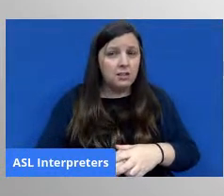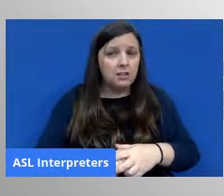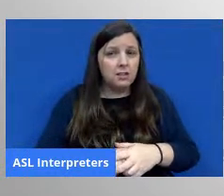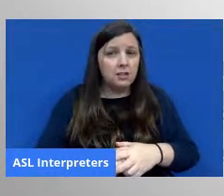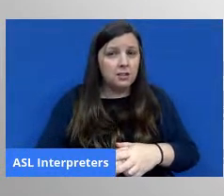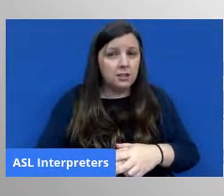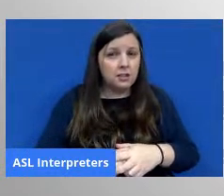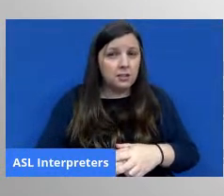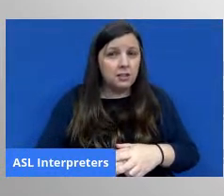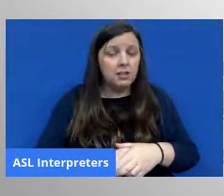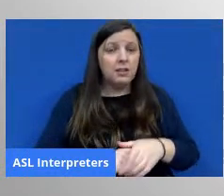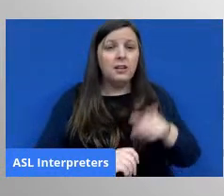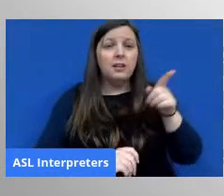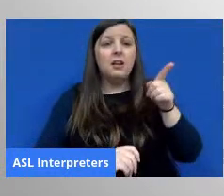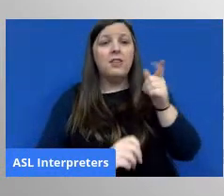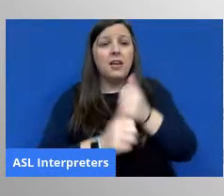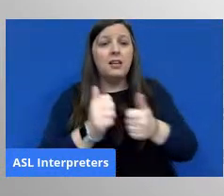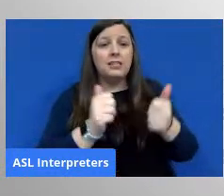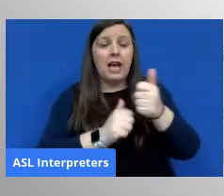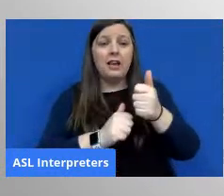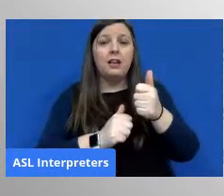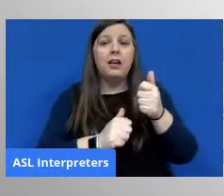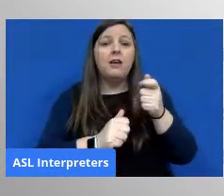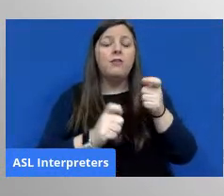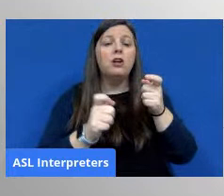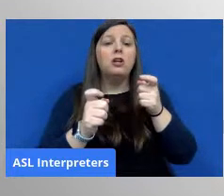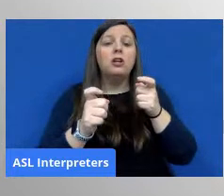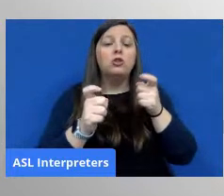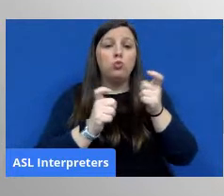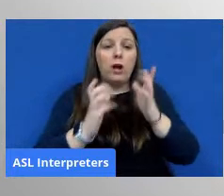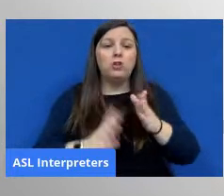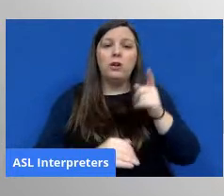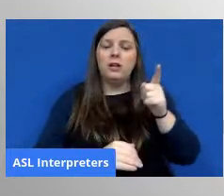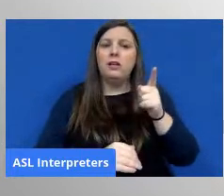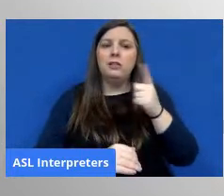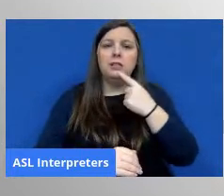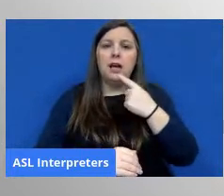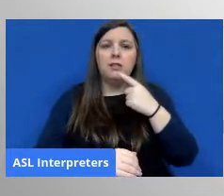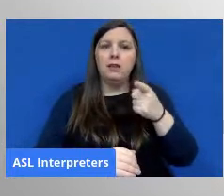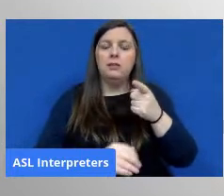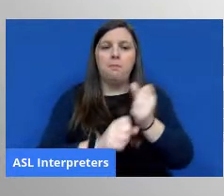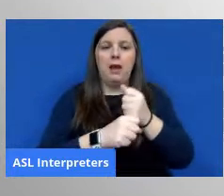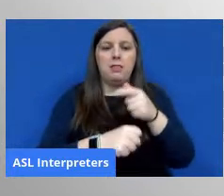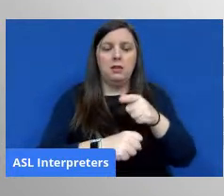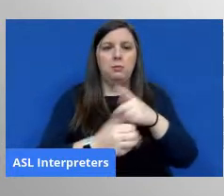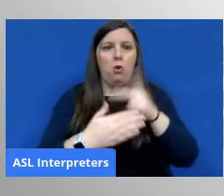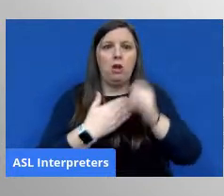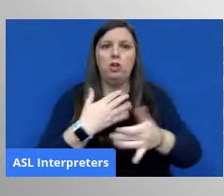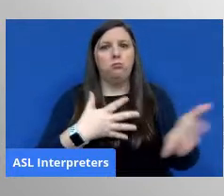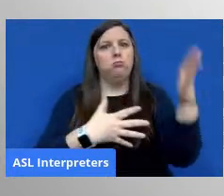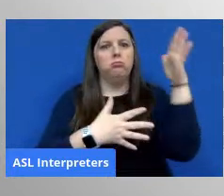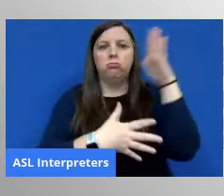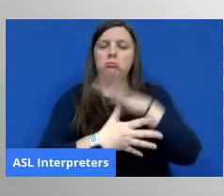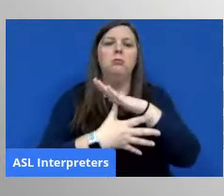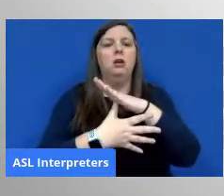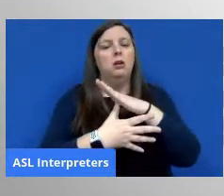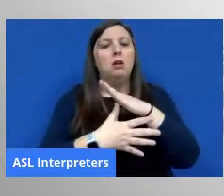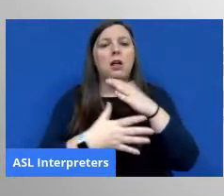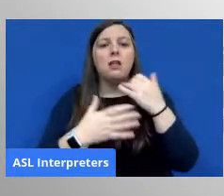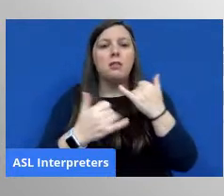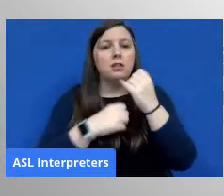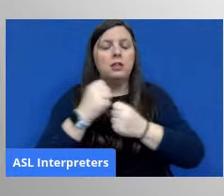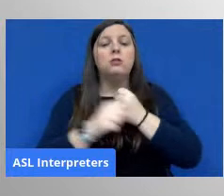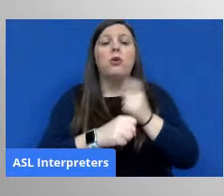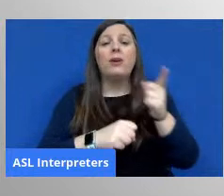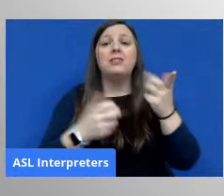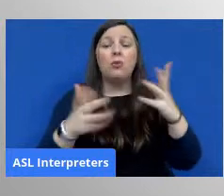executive director has made this his #1 project this year, and I think I read that in one of the Envision Athens reports. So he has already started that